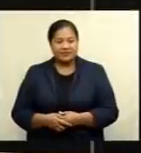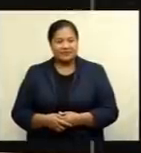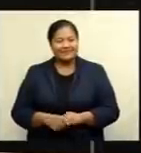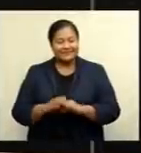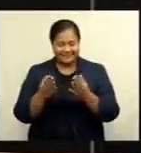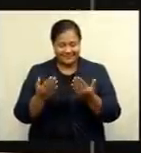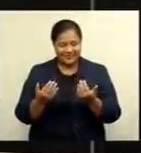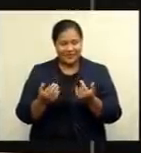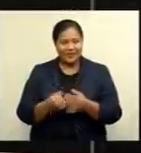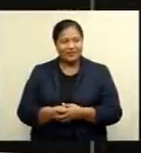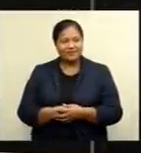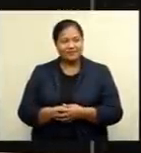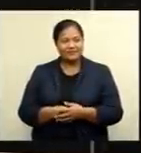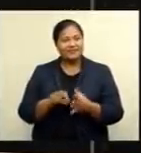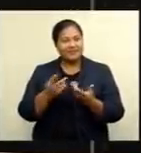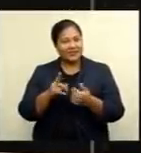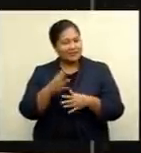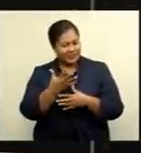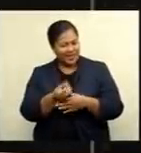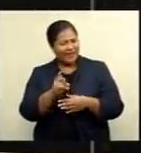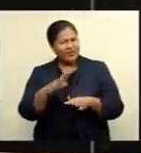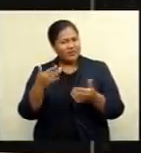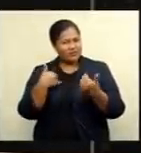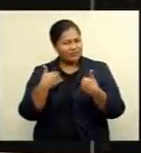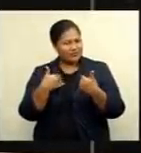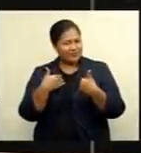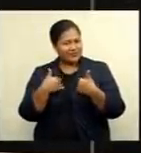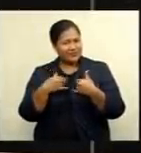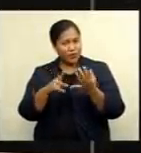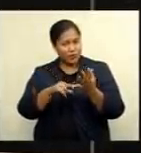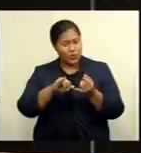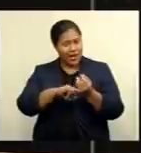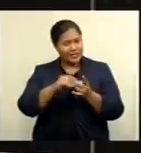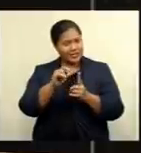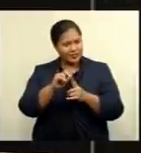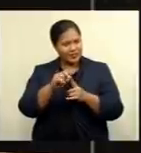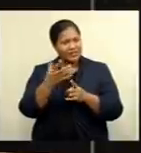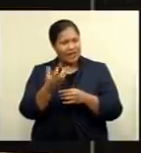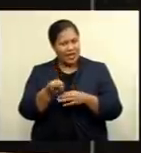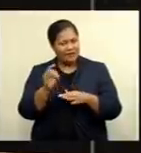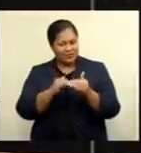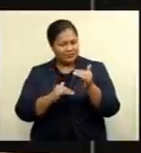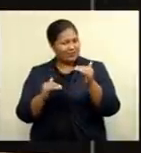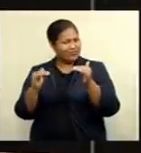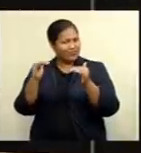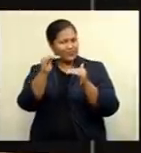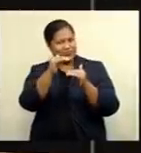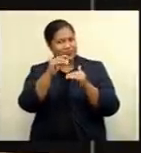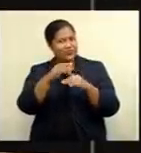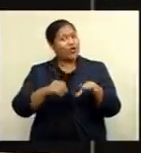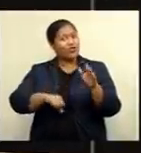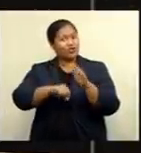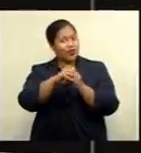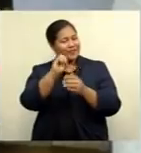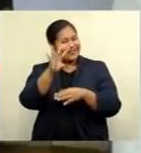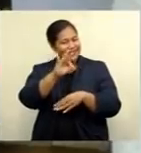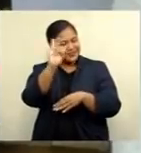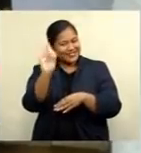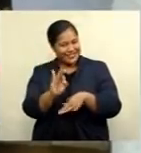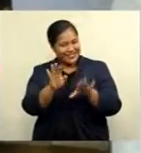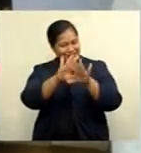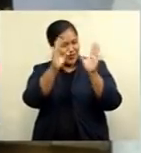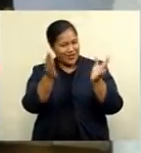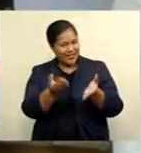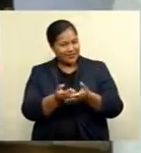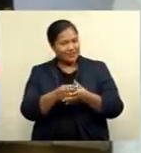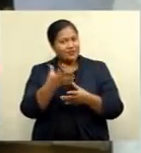Welcome back. There are doubts on whether the University of the South Pacific is in fact ranked among the top 10% in the world. A ranking